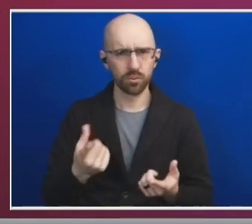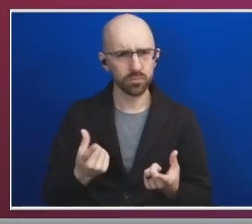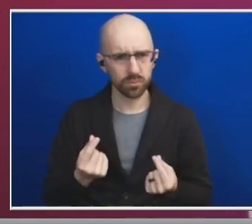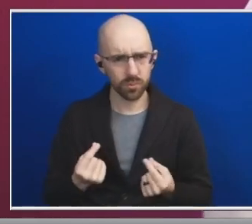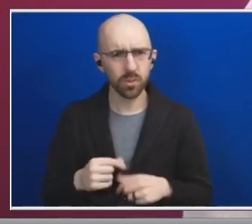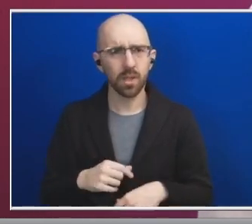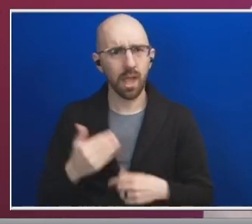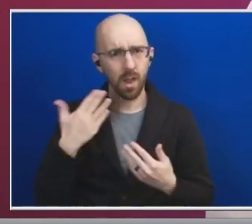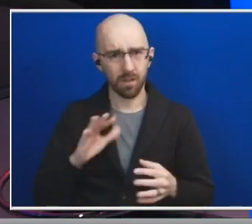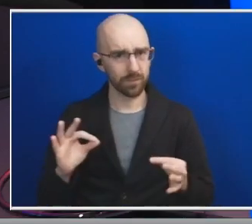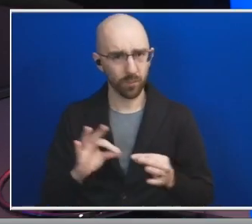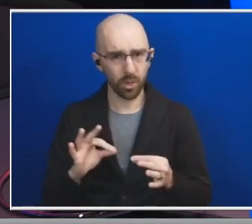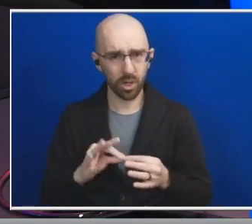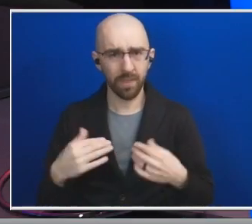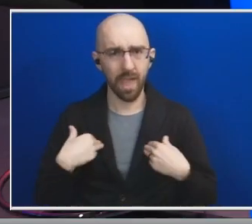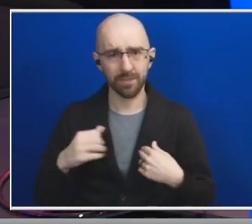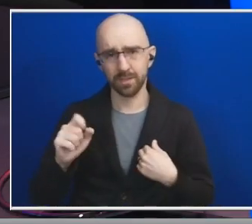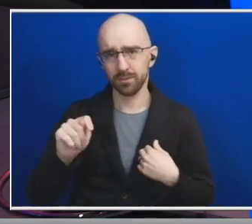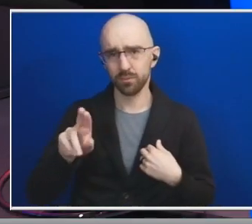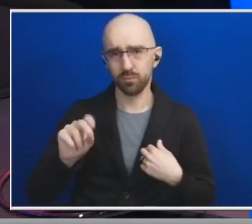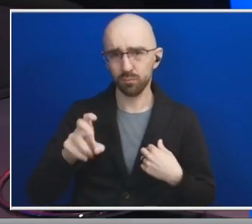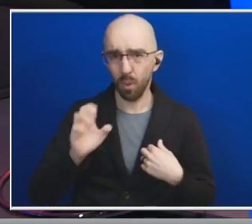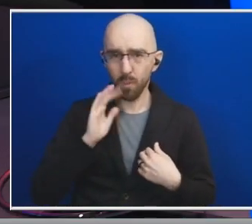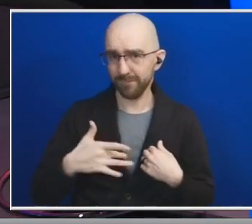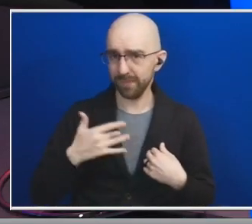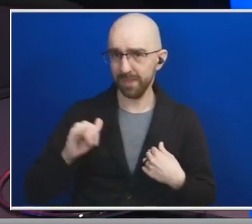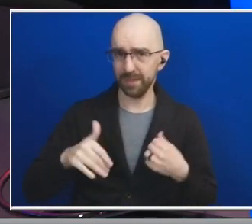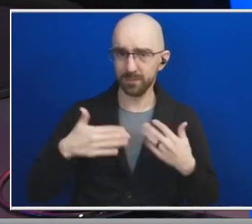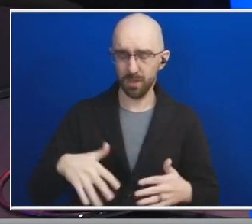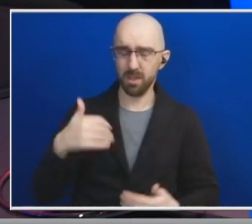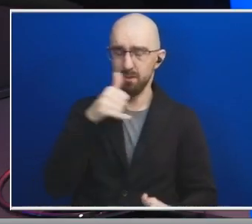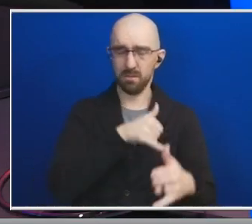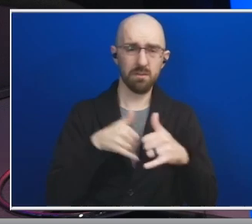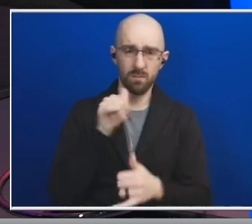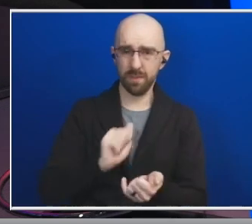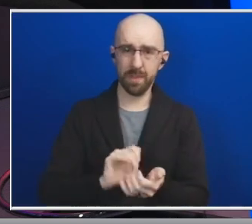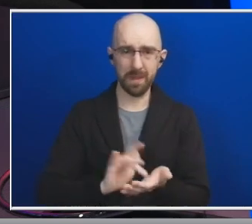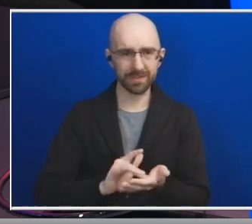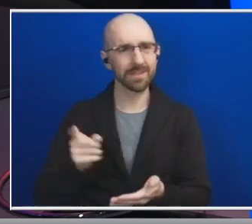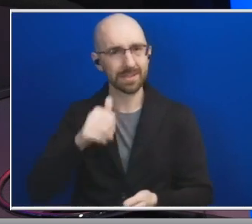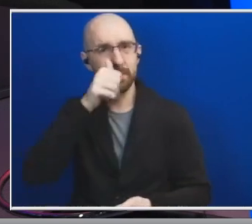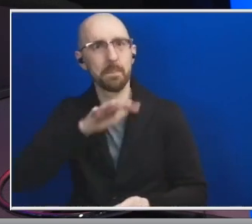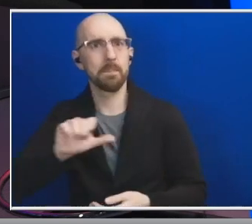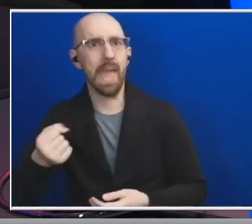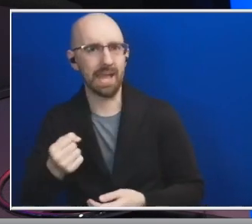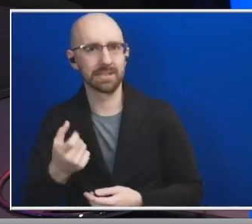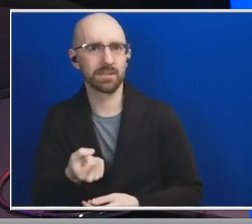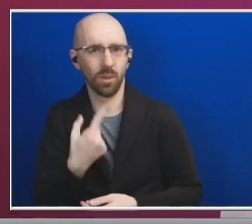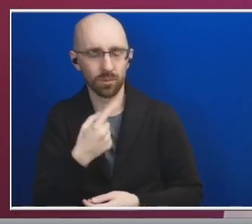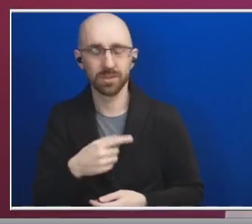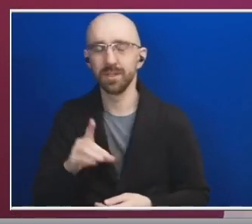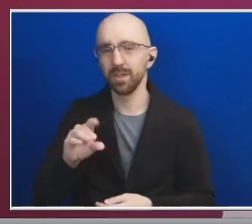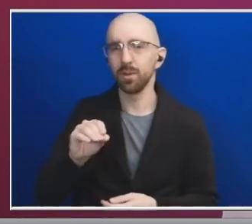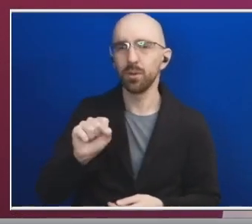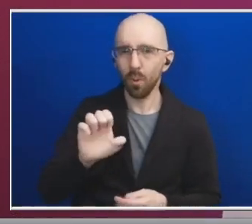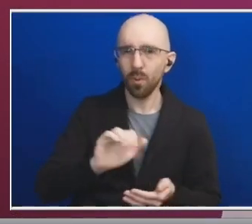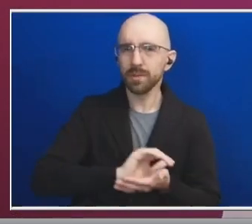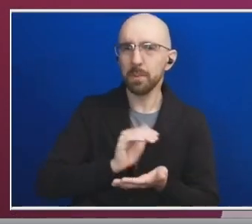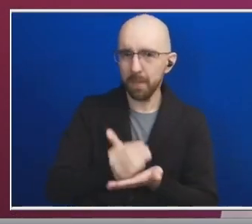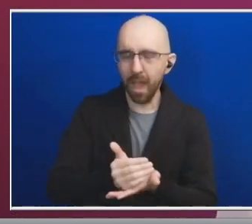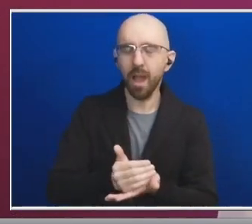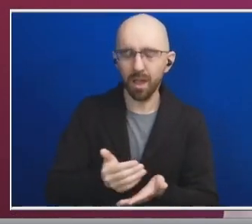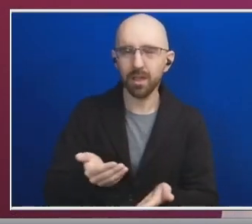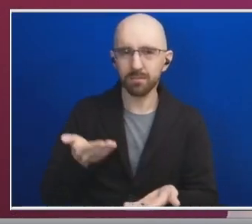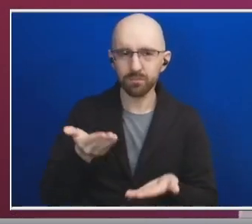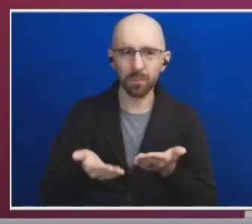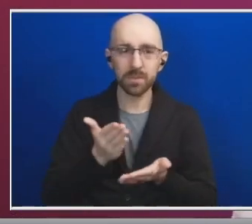a stroke, if I'm going to feel this way taking this medication. It's a man's dose. So the combinations of doses, you know, we know there's probably some good benefit there,